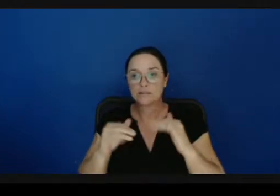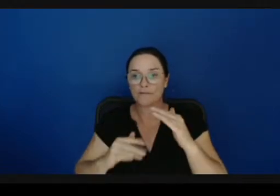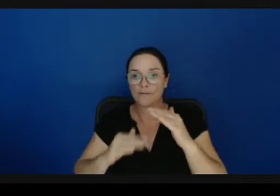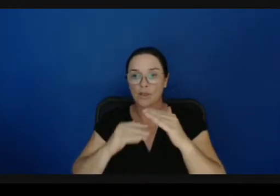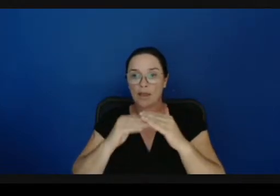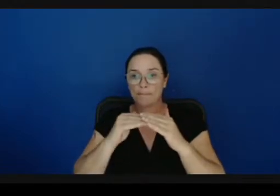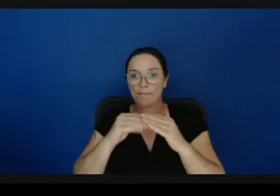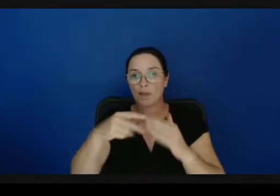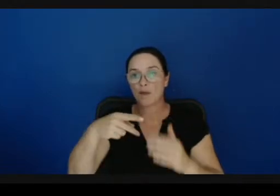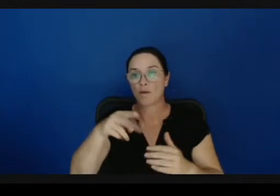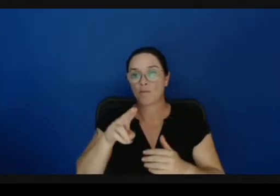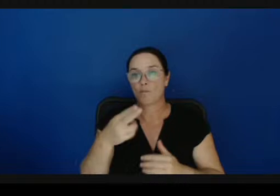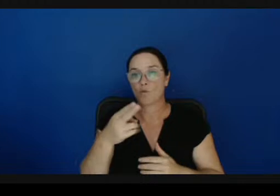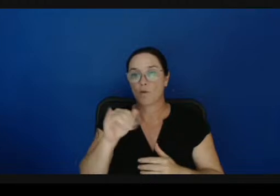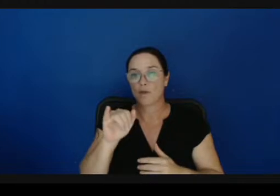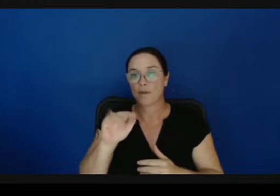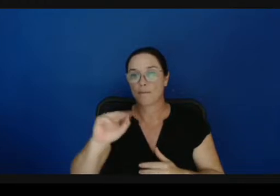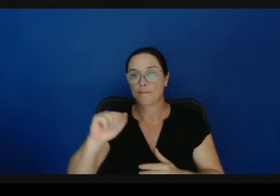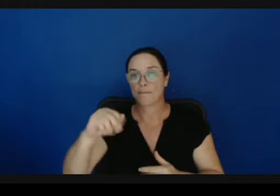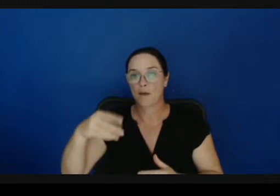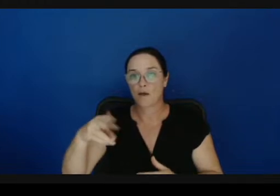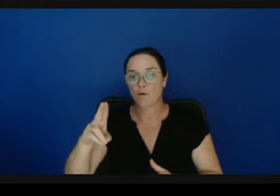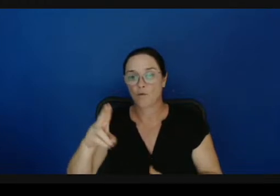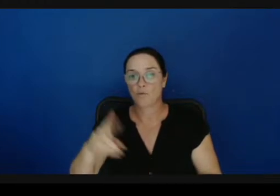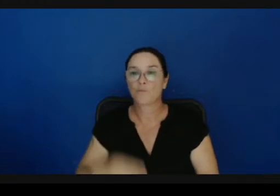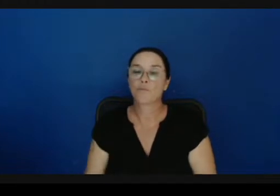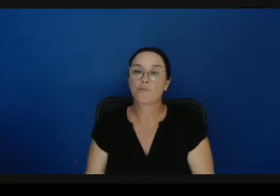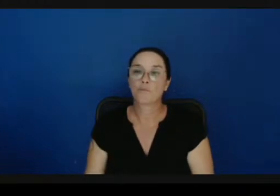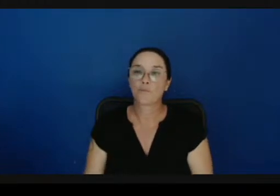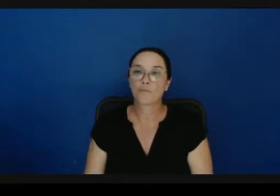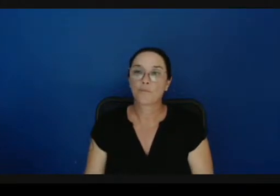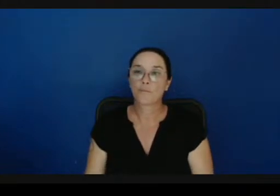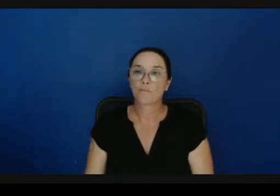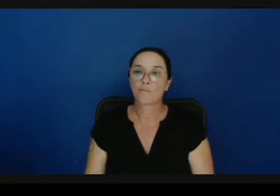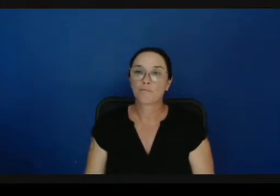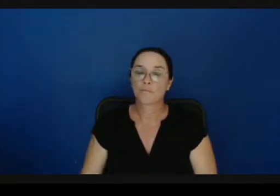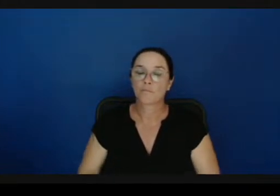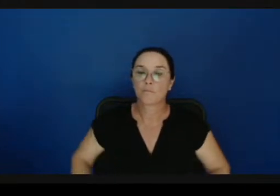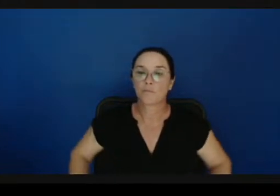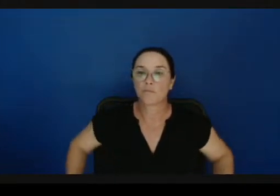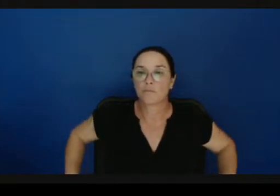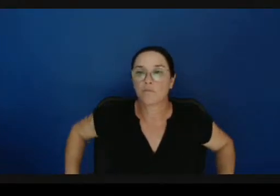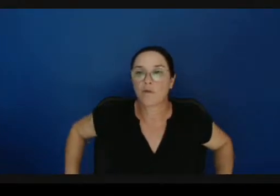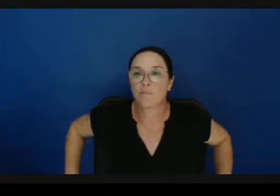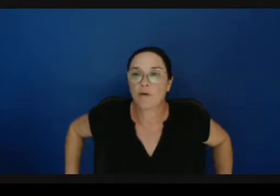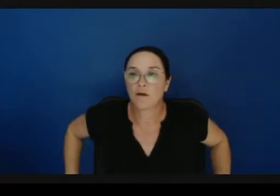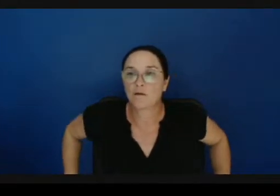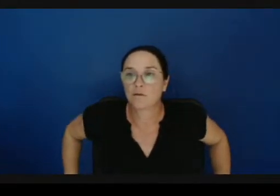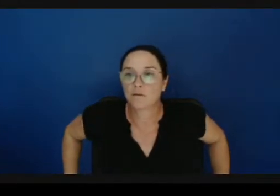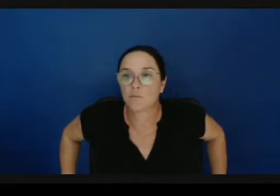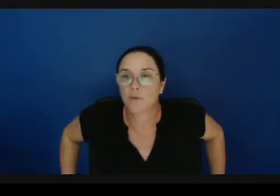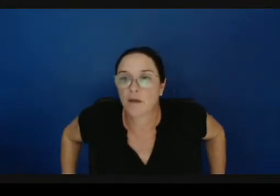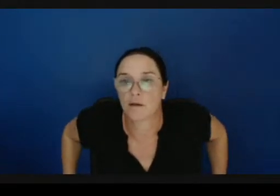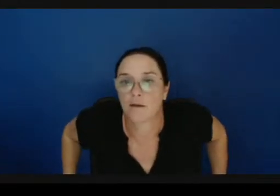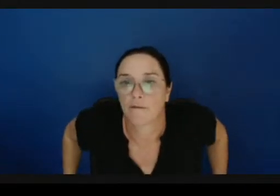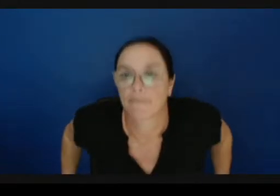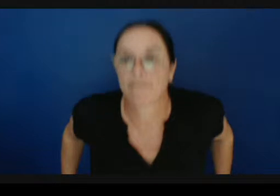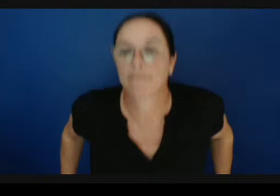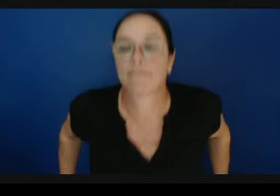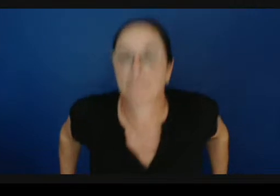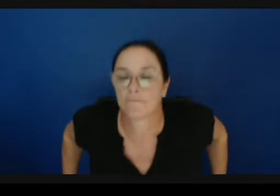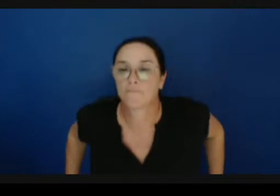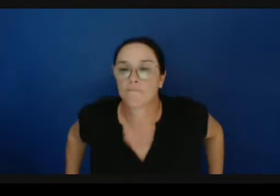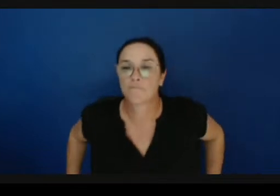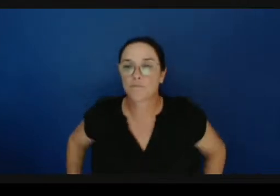but nothing crazy happening out there, nothing unusually fast. So moving over to near the eruption